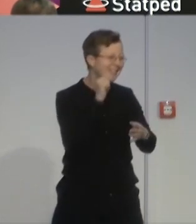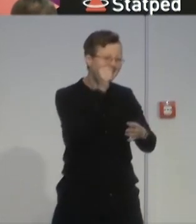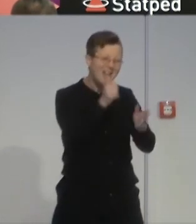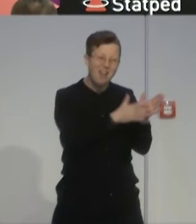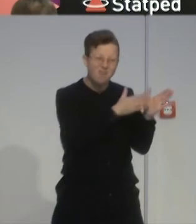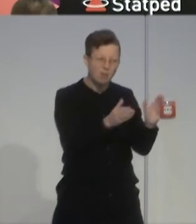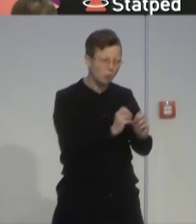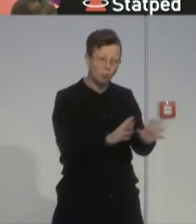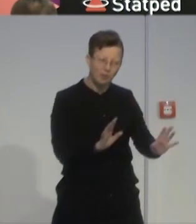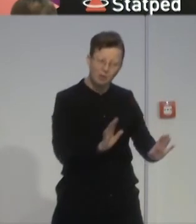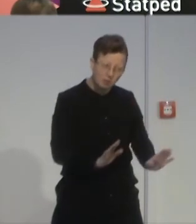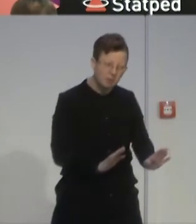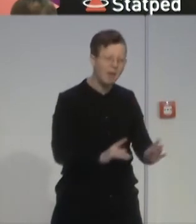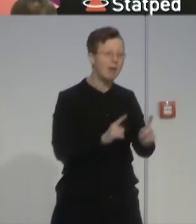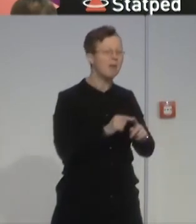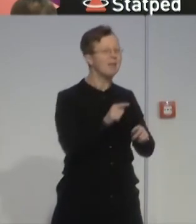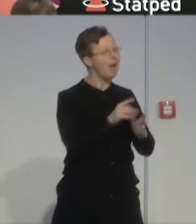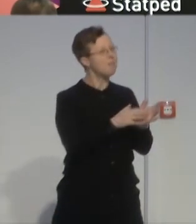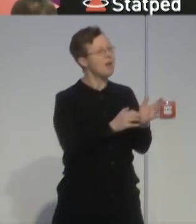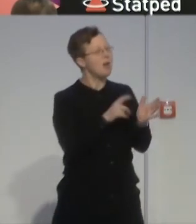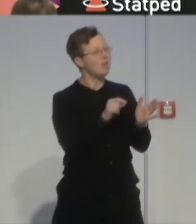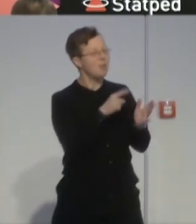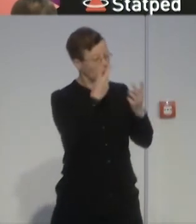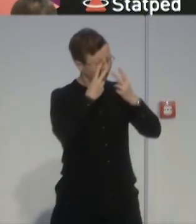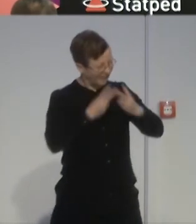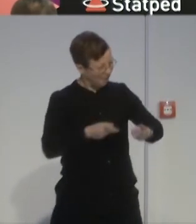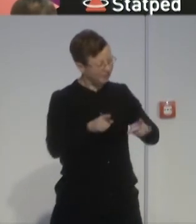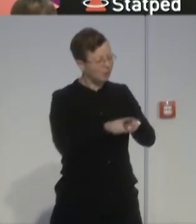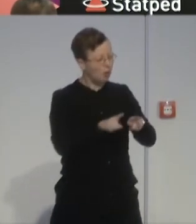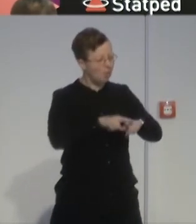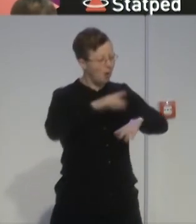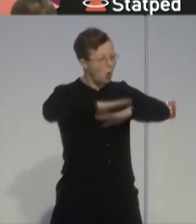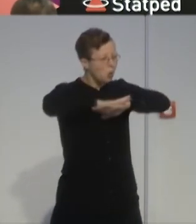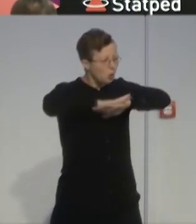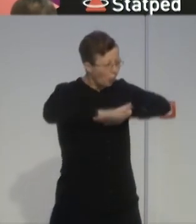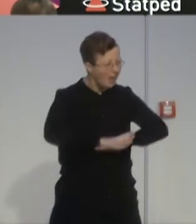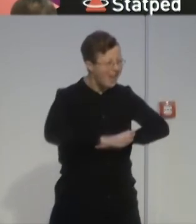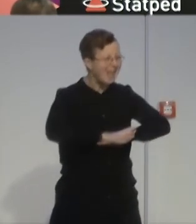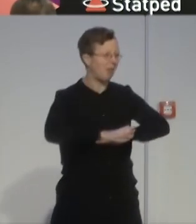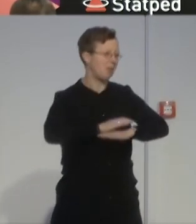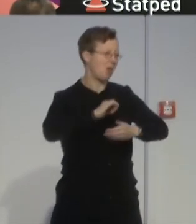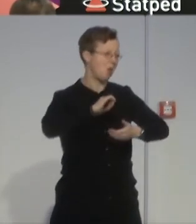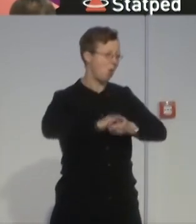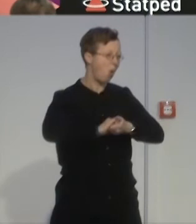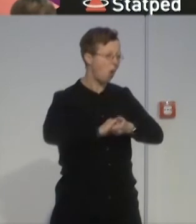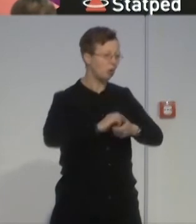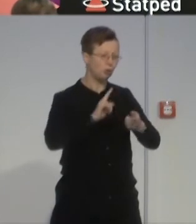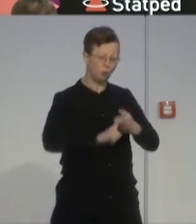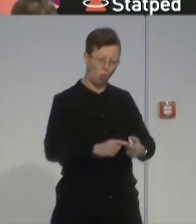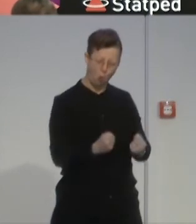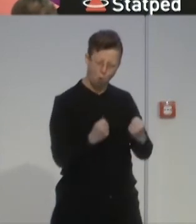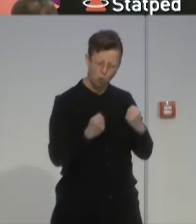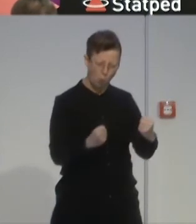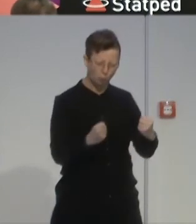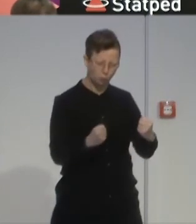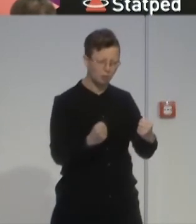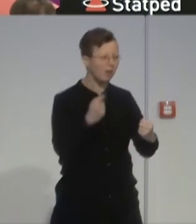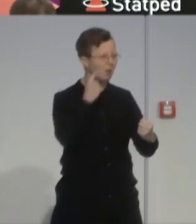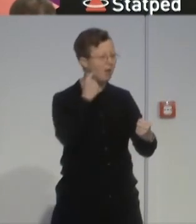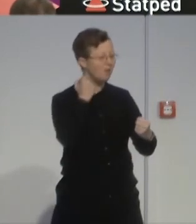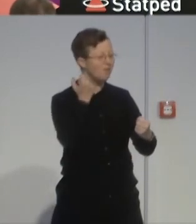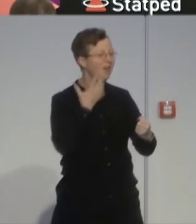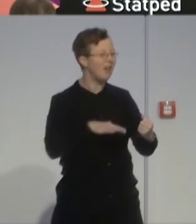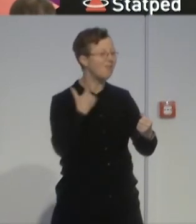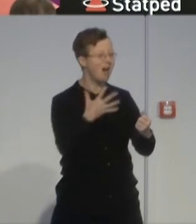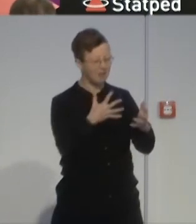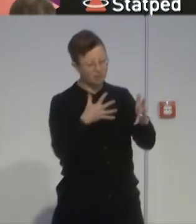of development. But it's more that we have to look at it as fundamental, and that because it's so robust, it will be transparent in